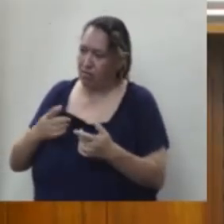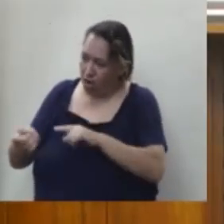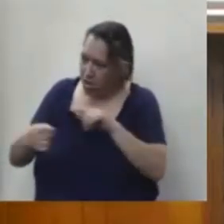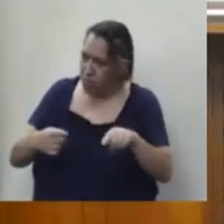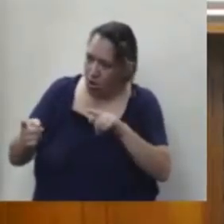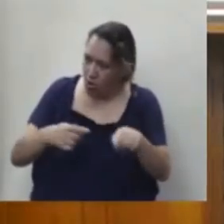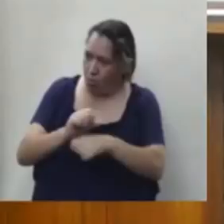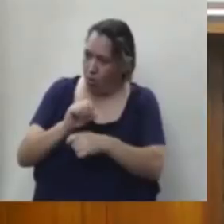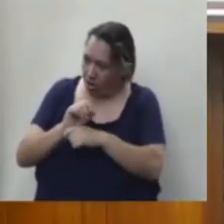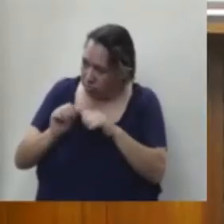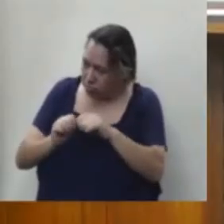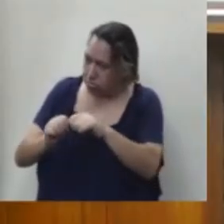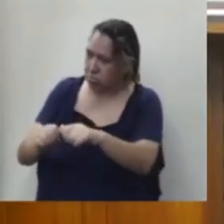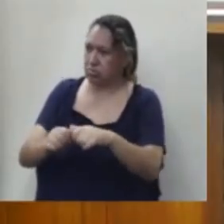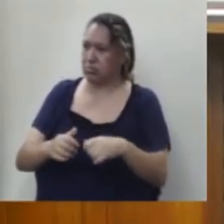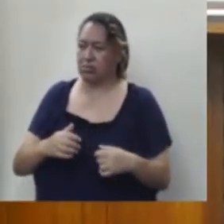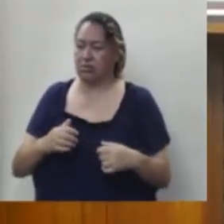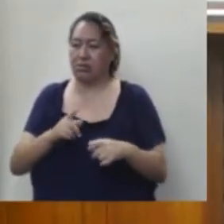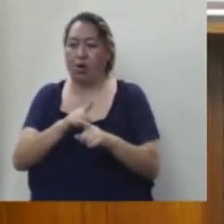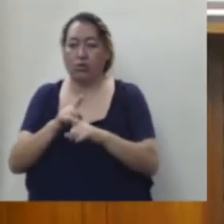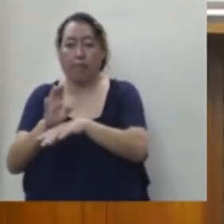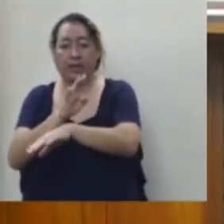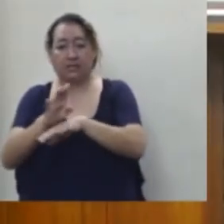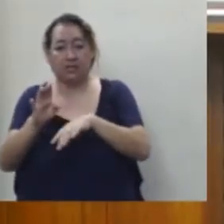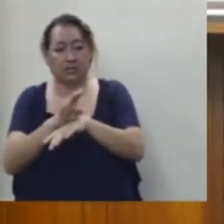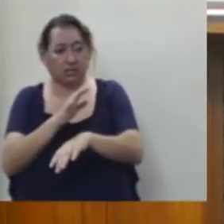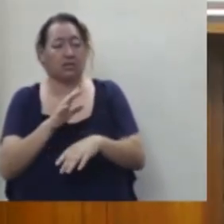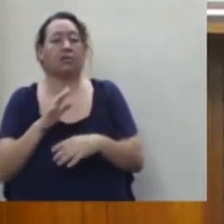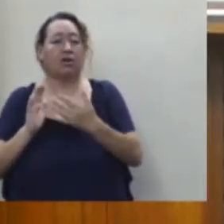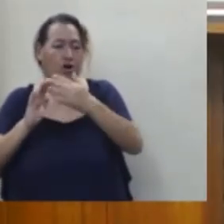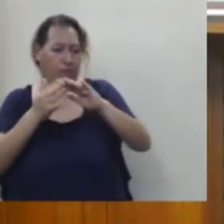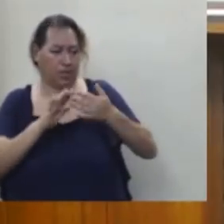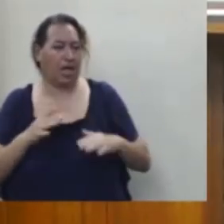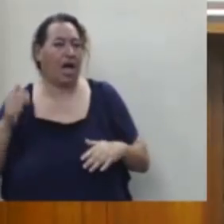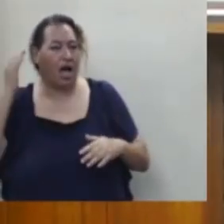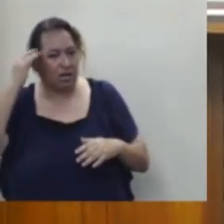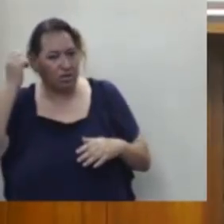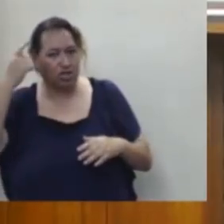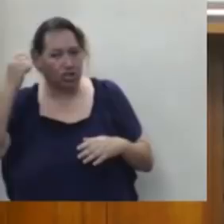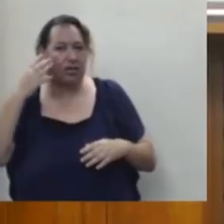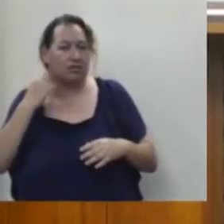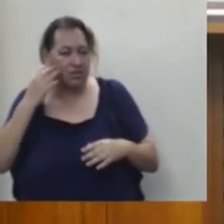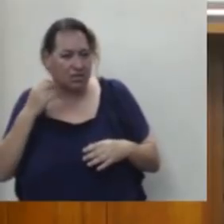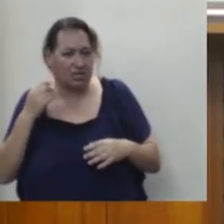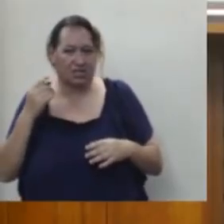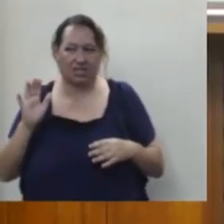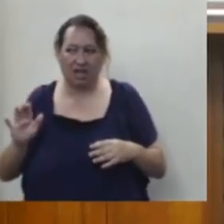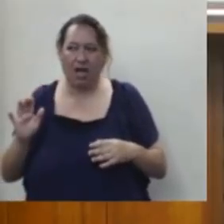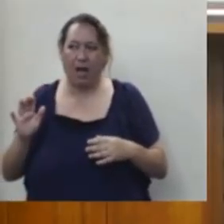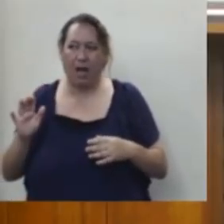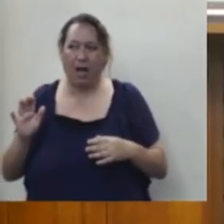communities also, I know what they're going through in terms of their businesses are shut down as a result of